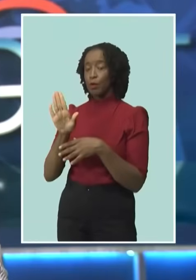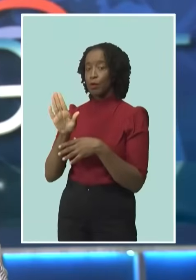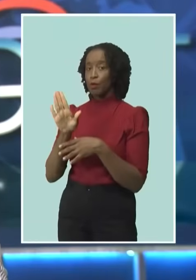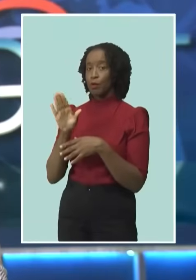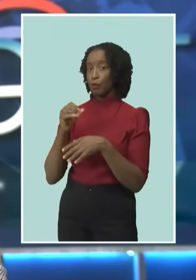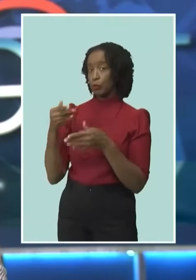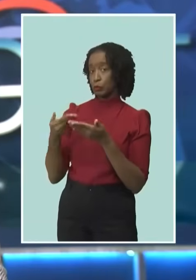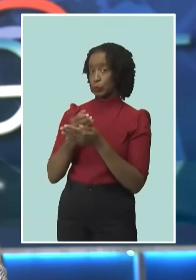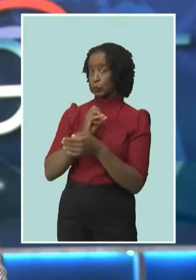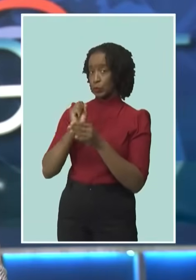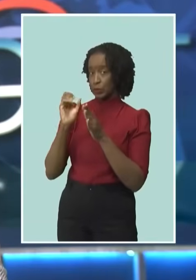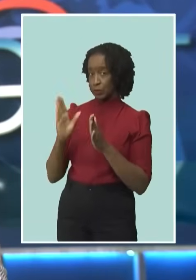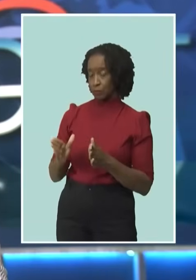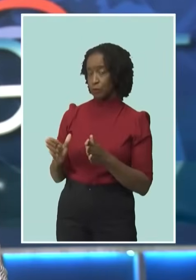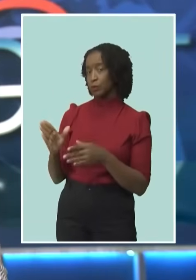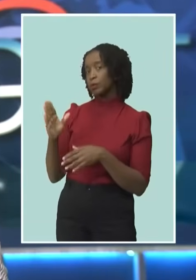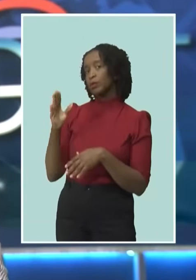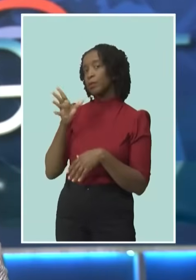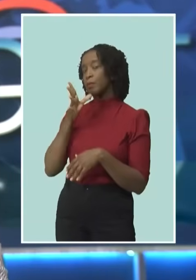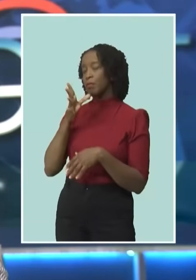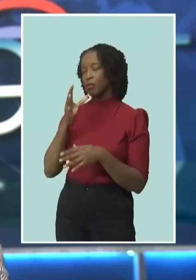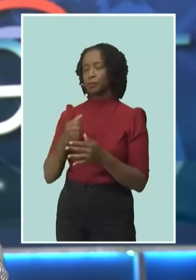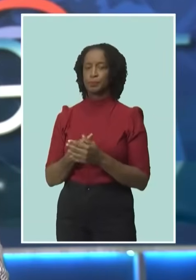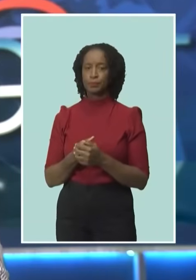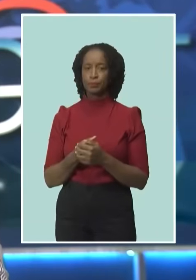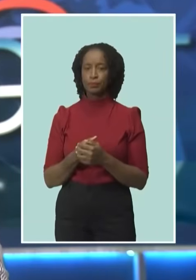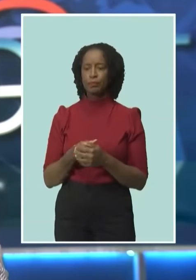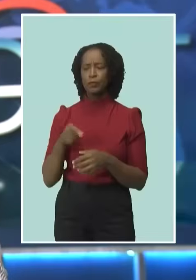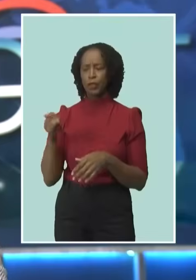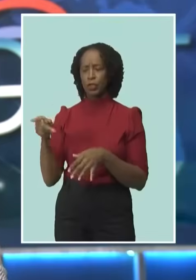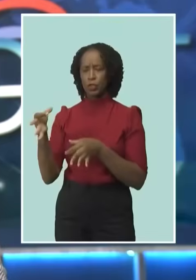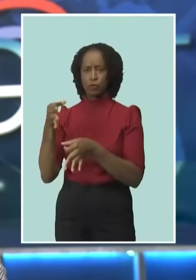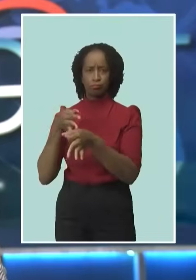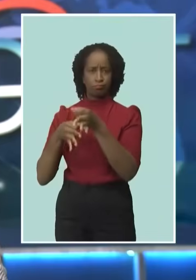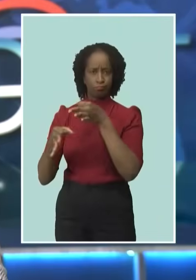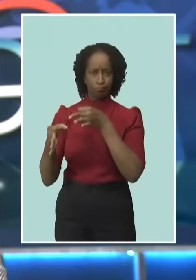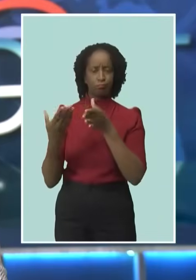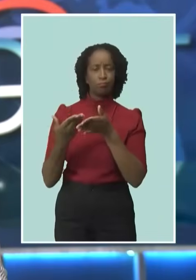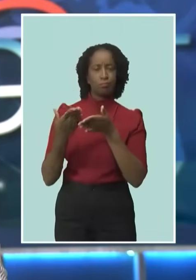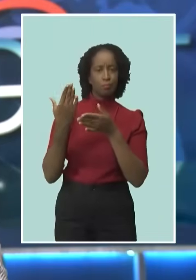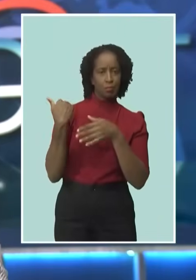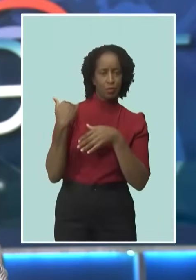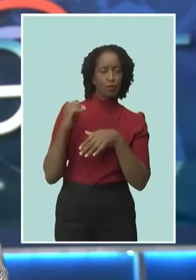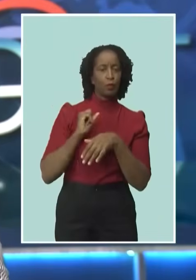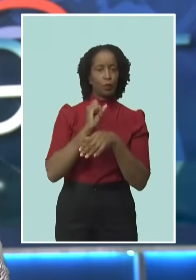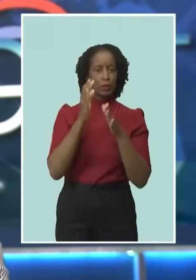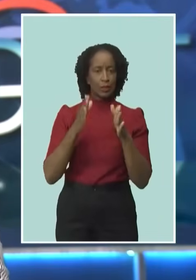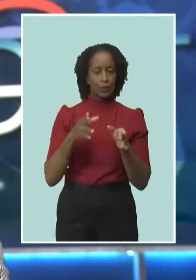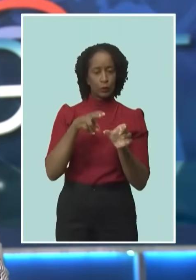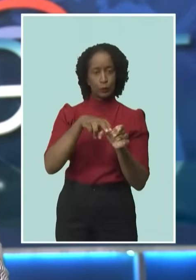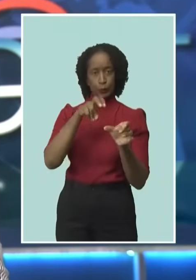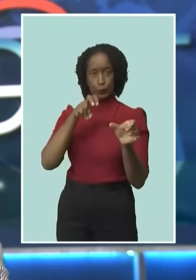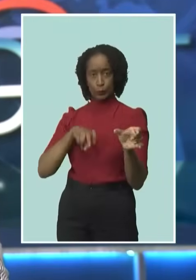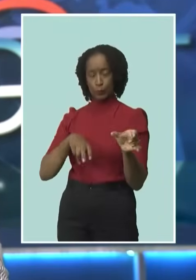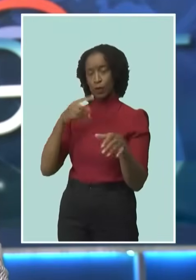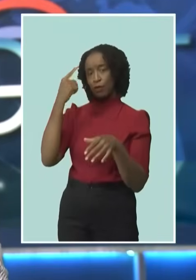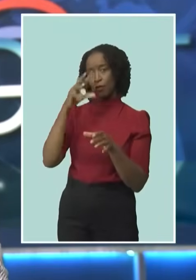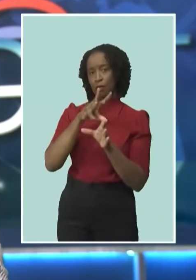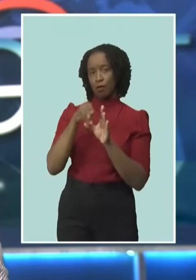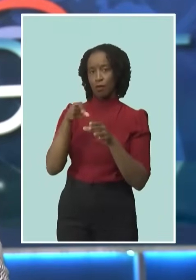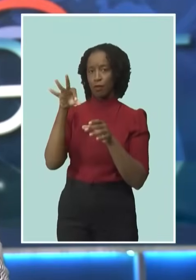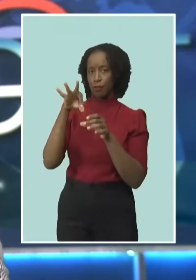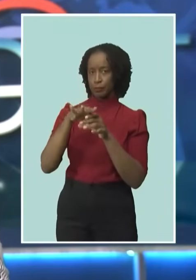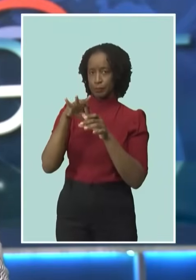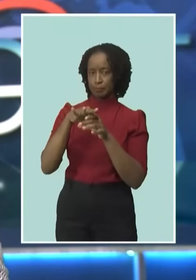by Minister of Educational Transformation Chad Blackman, who resigned from the Senate to successfully contest the St. James North